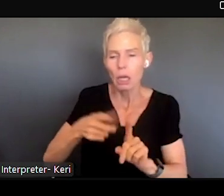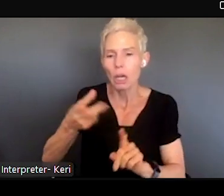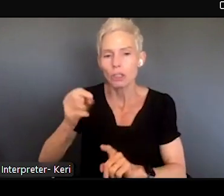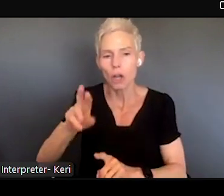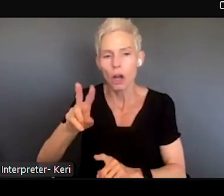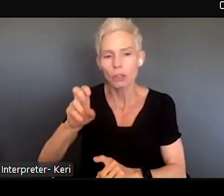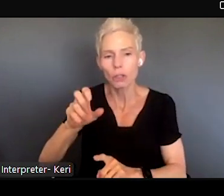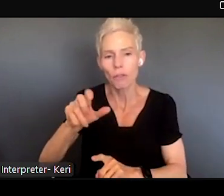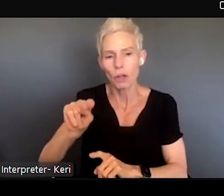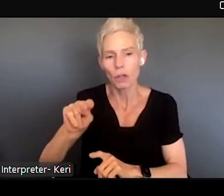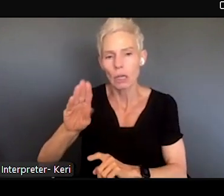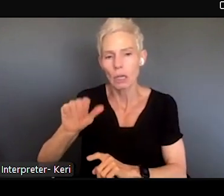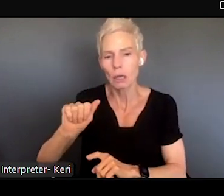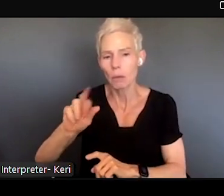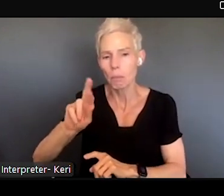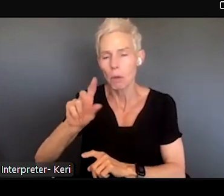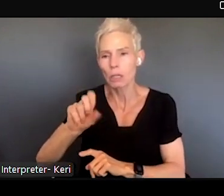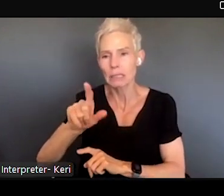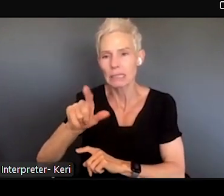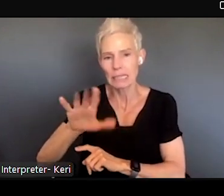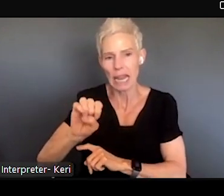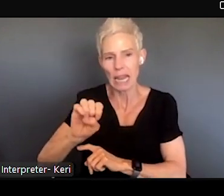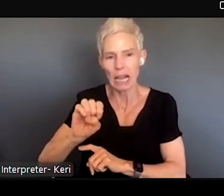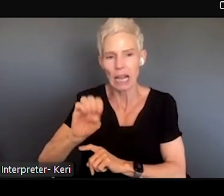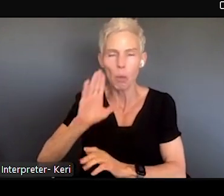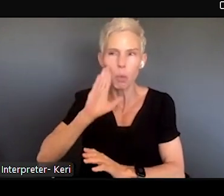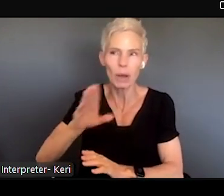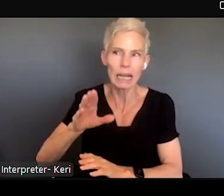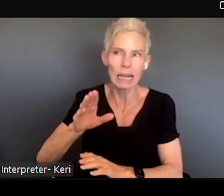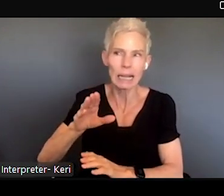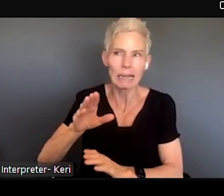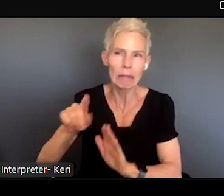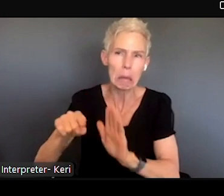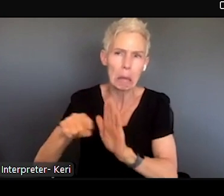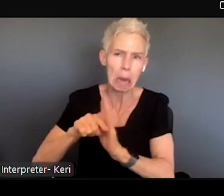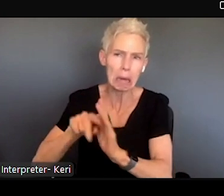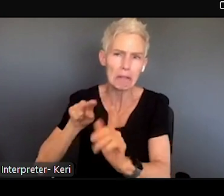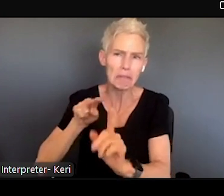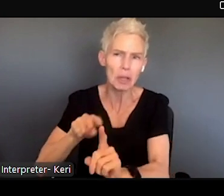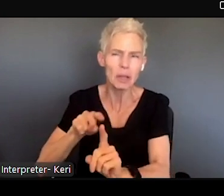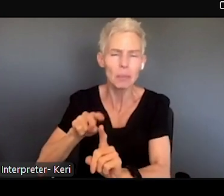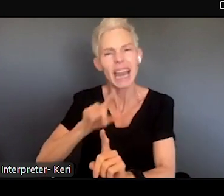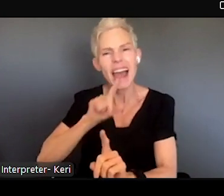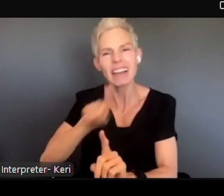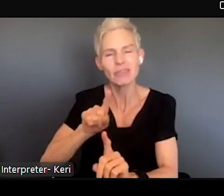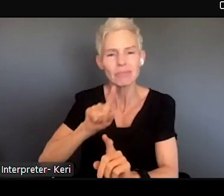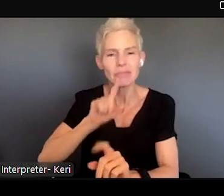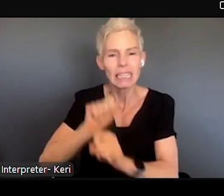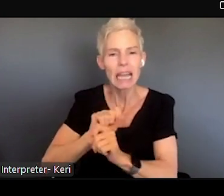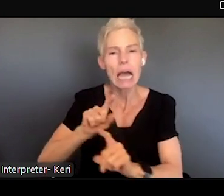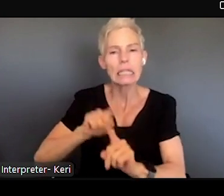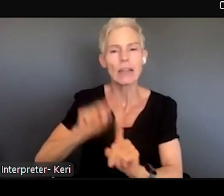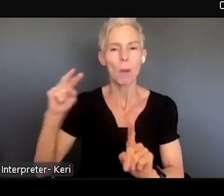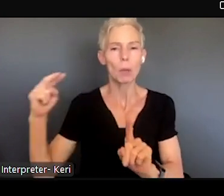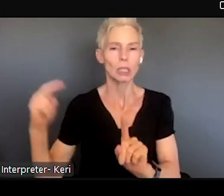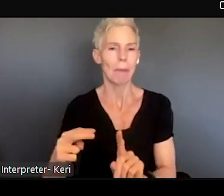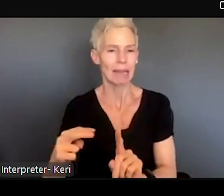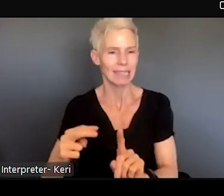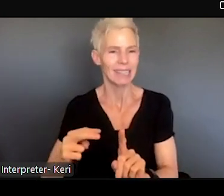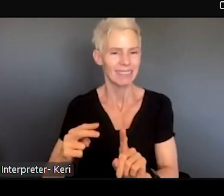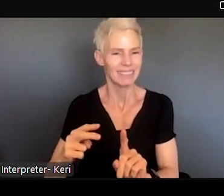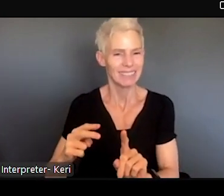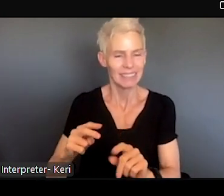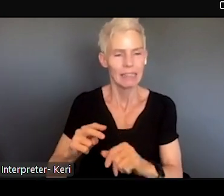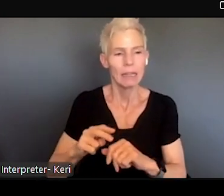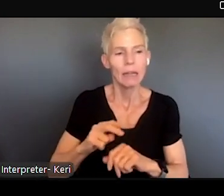is going to take, I guess we could say the negative, but maybe a different perspective on that.